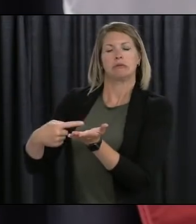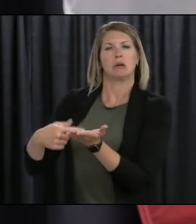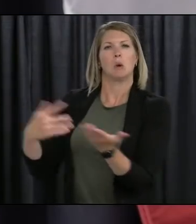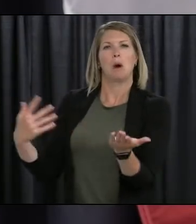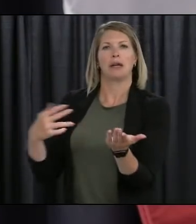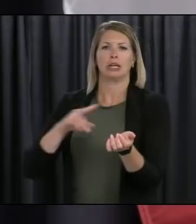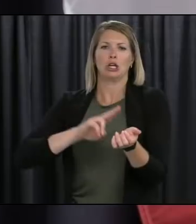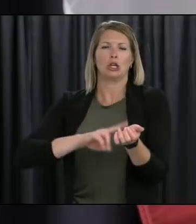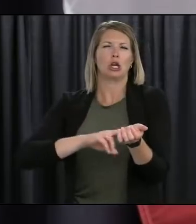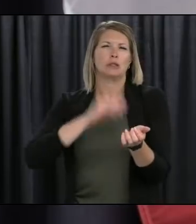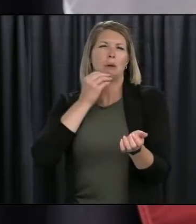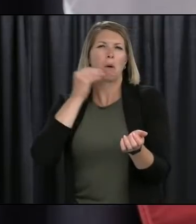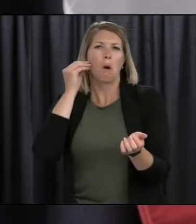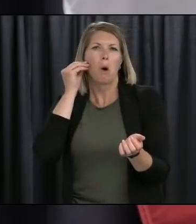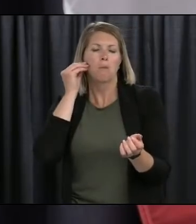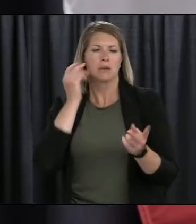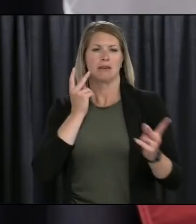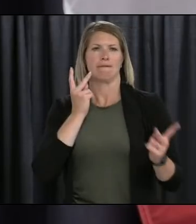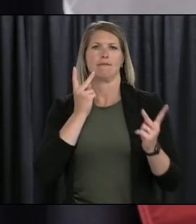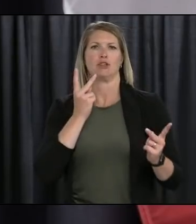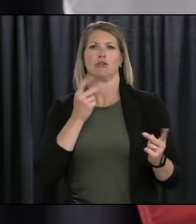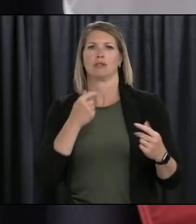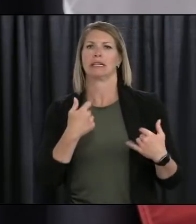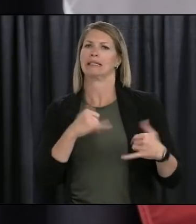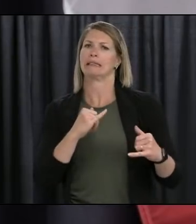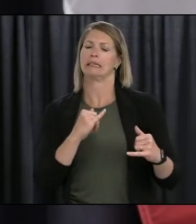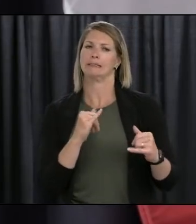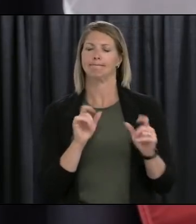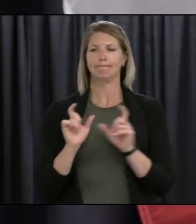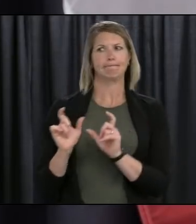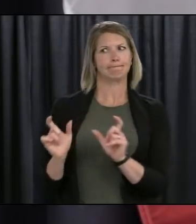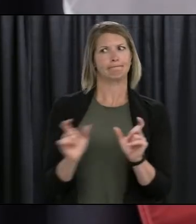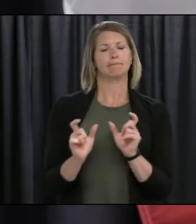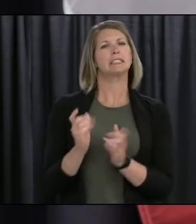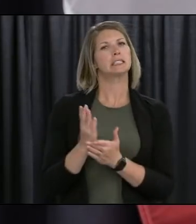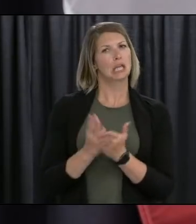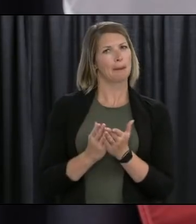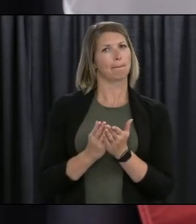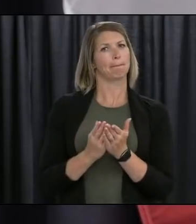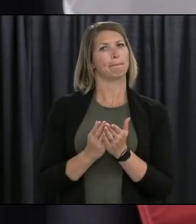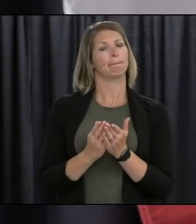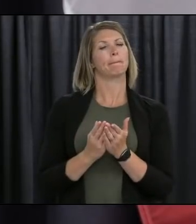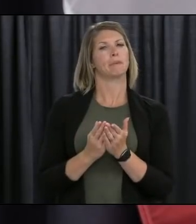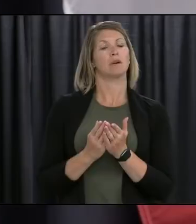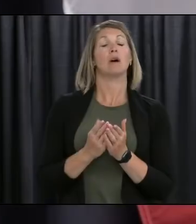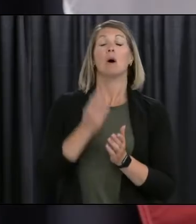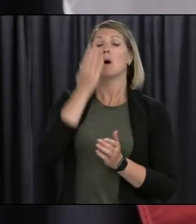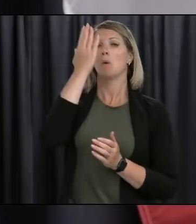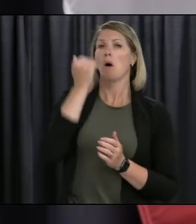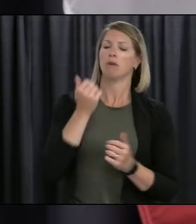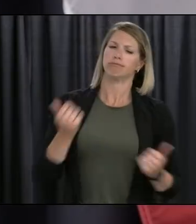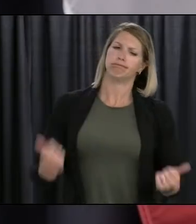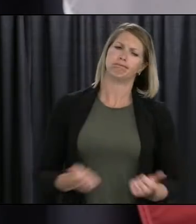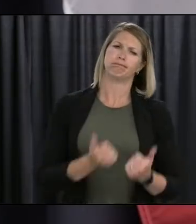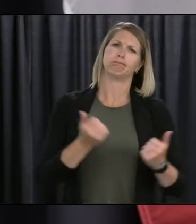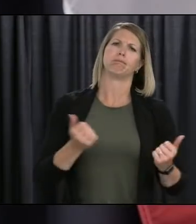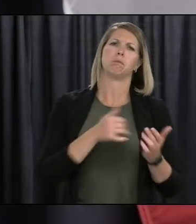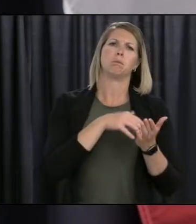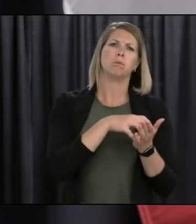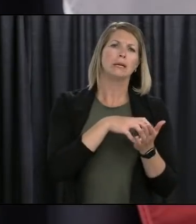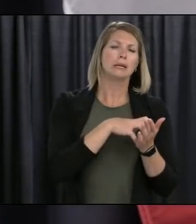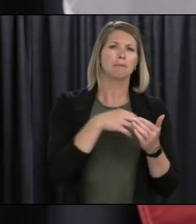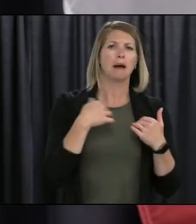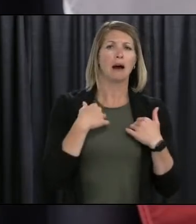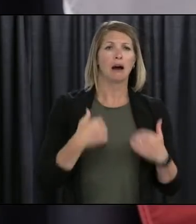of seniors in our province, in long-term care facilities, in community care homes, in personal care